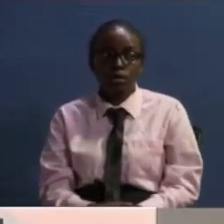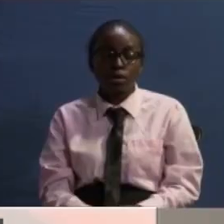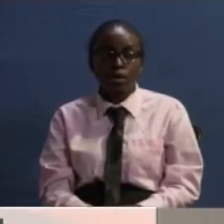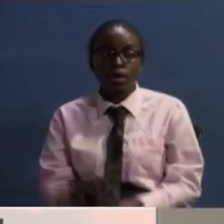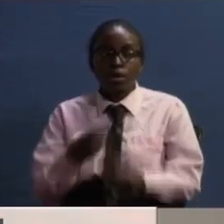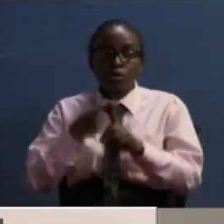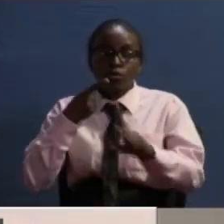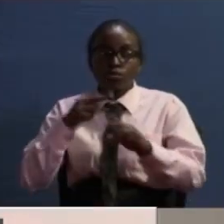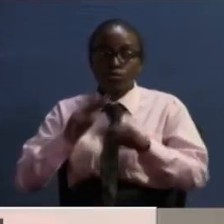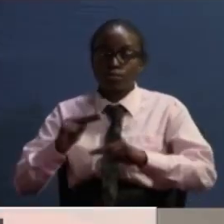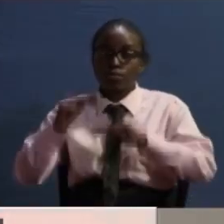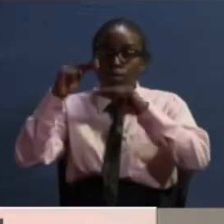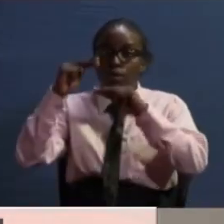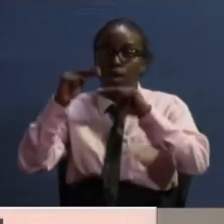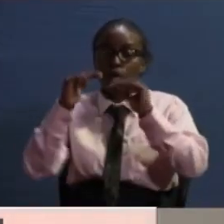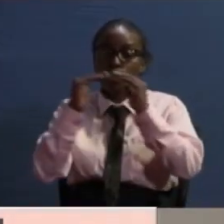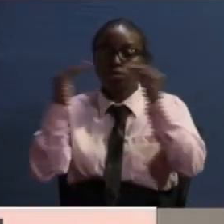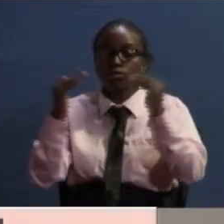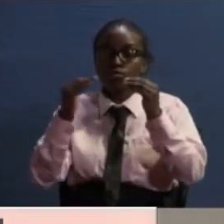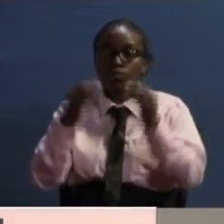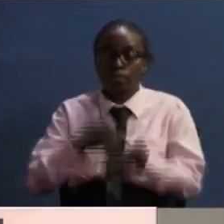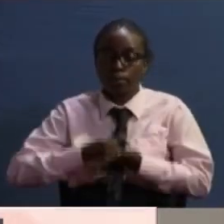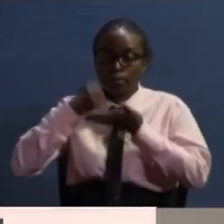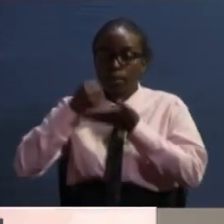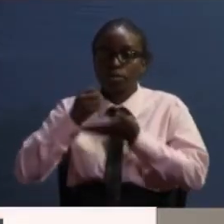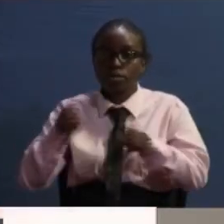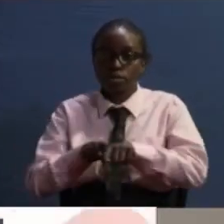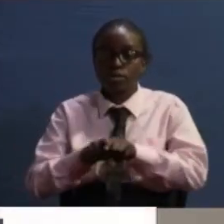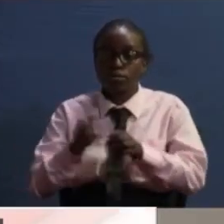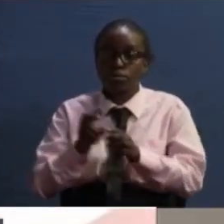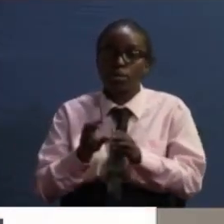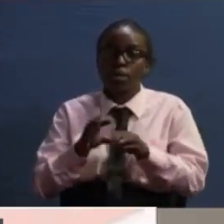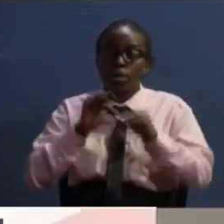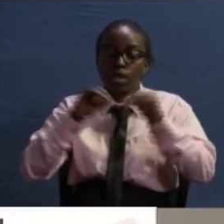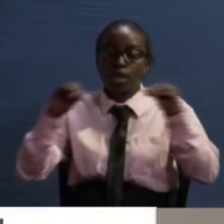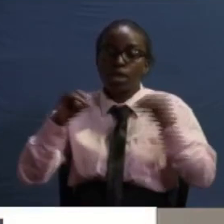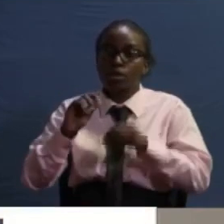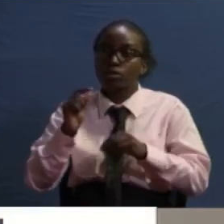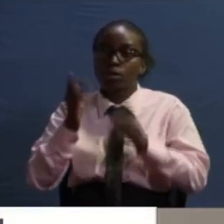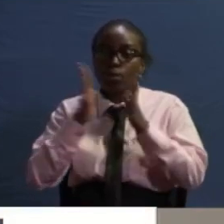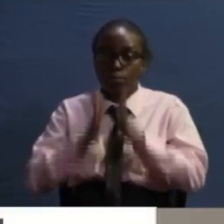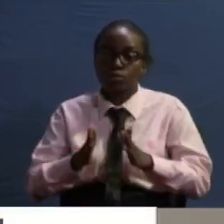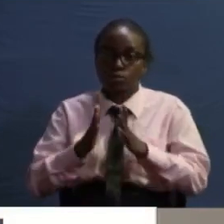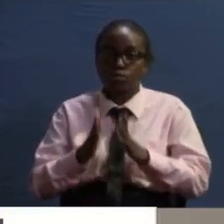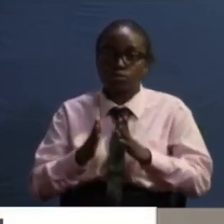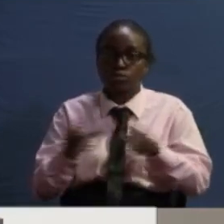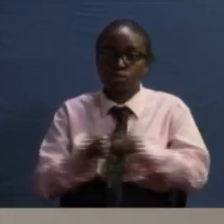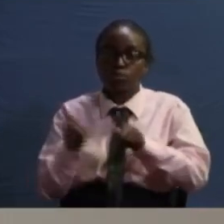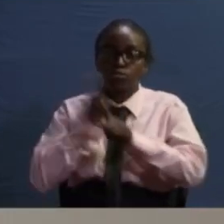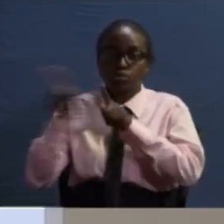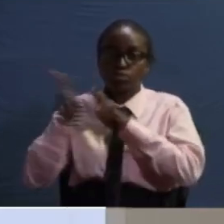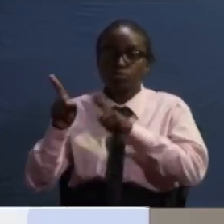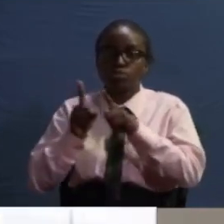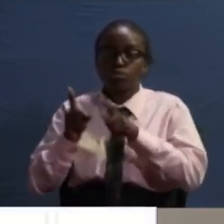level budget lines you can see that we have budget lines for personnel, travel,